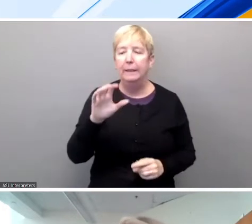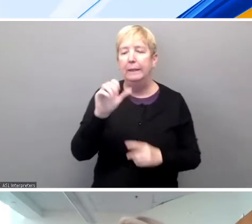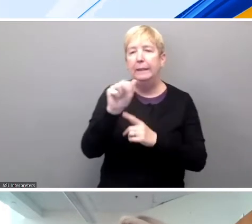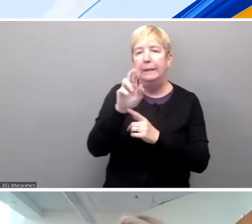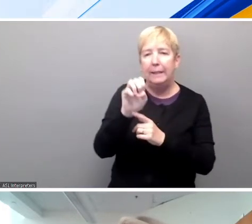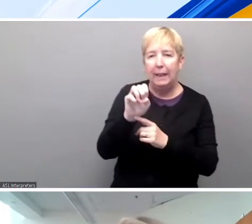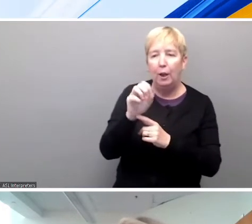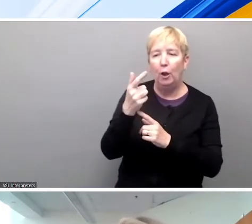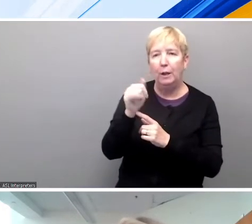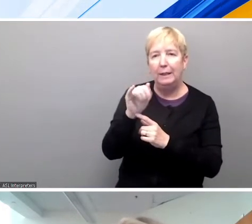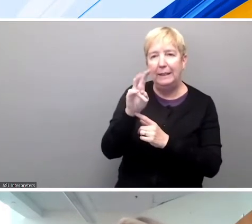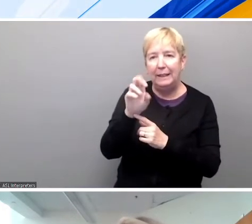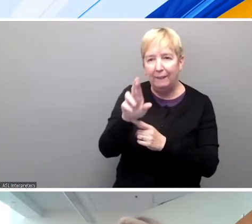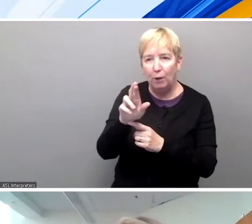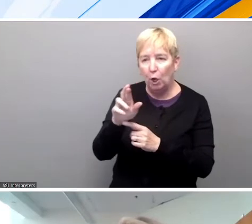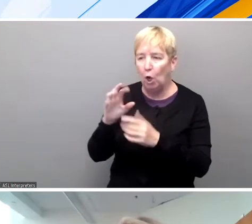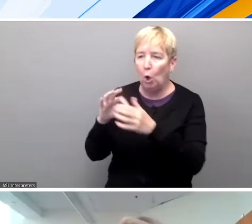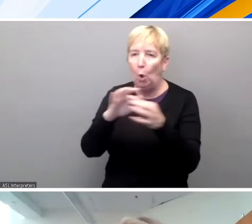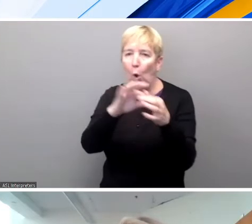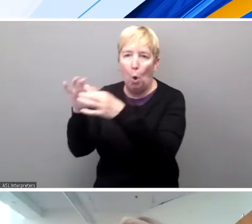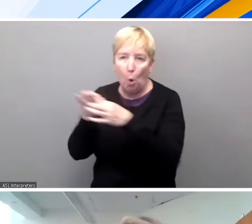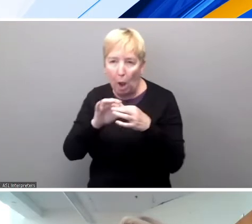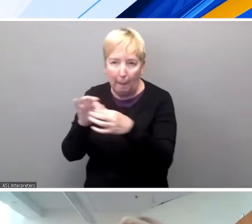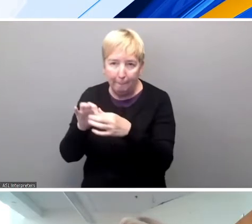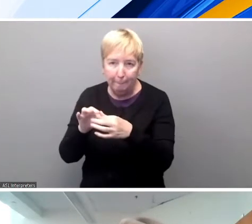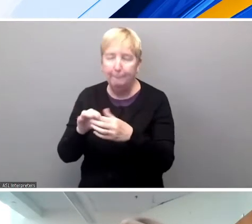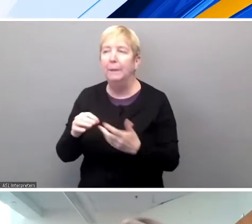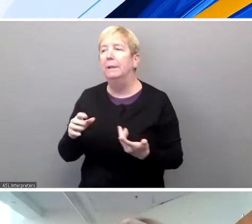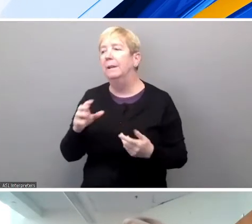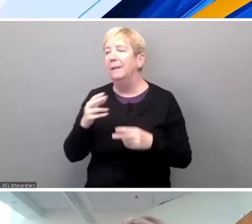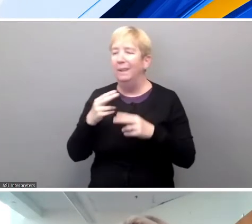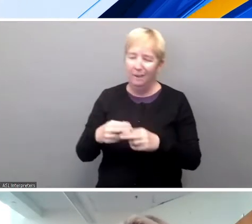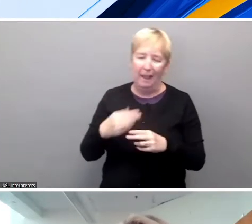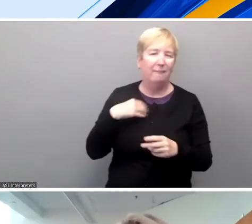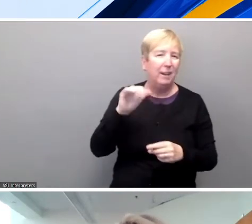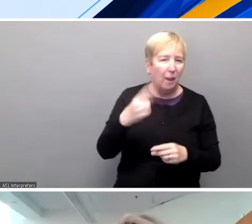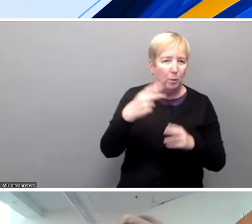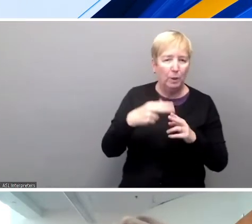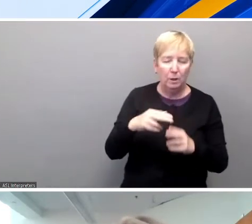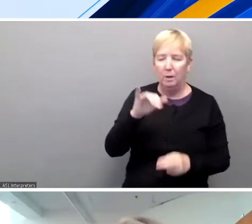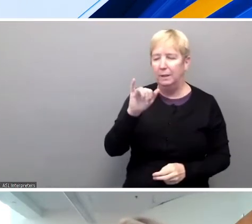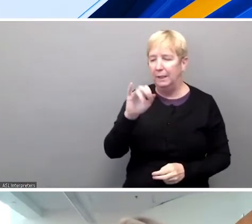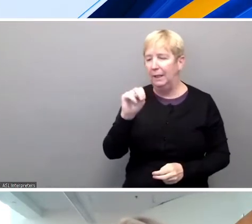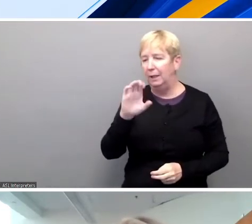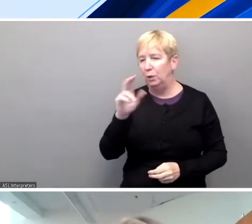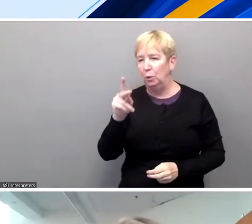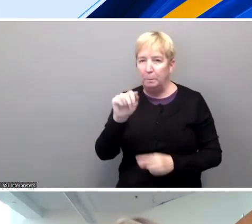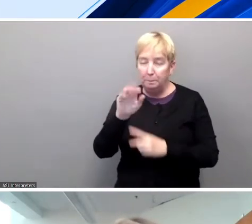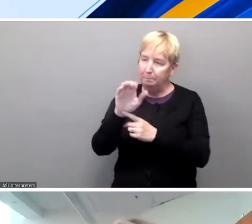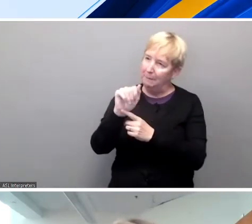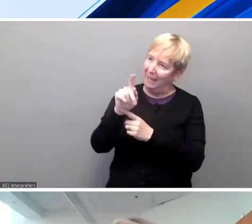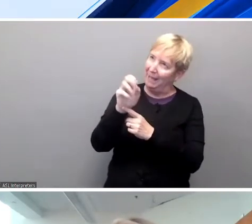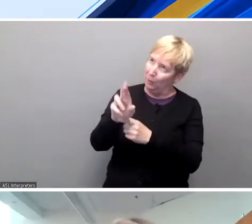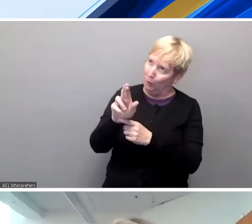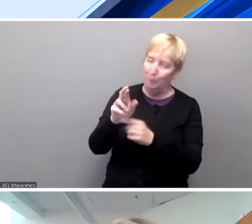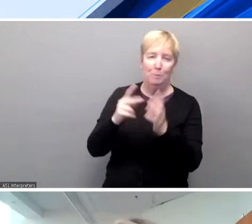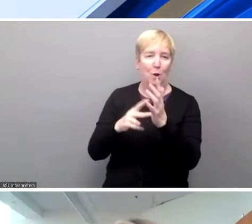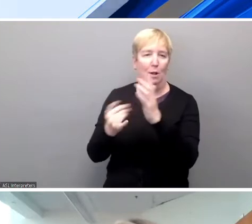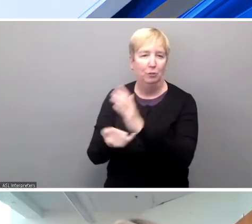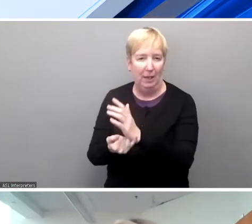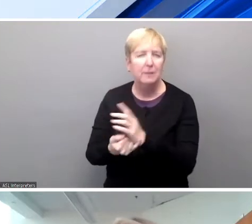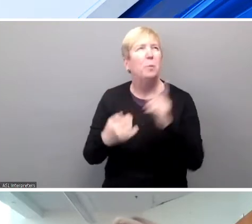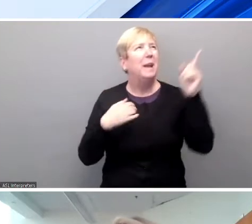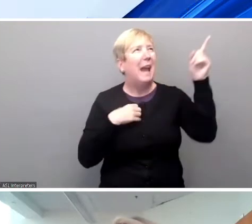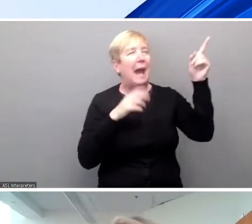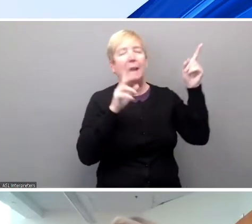of these incubator projects that we will be funding out of the Mckee Saavedra Fund, which was passed a few years ago.